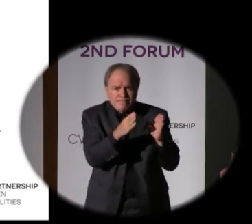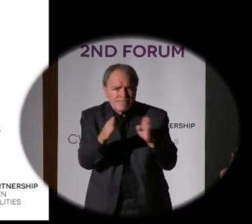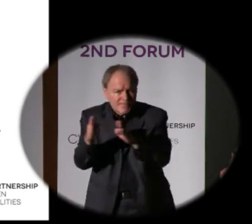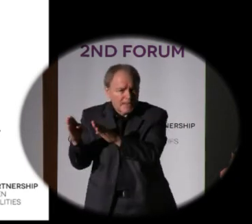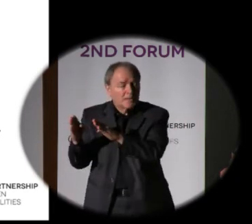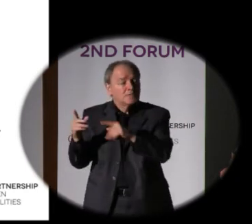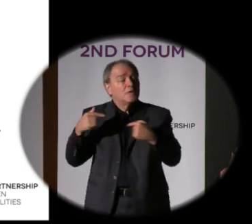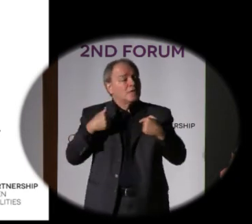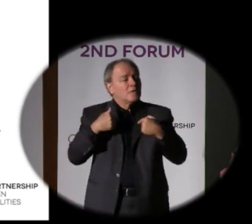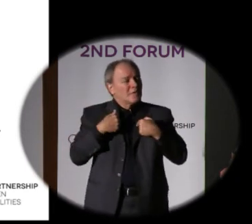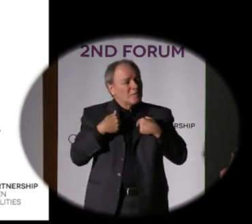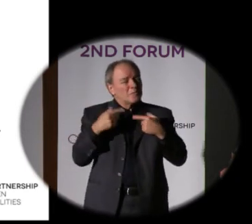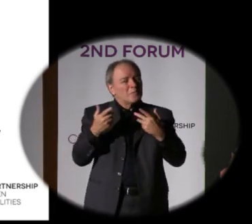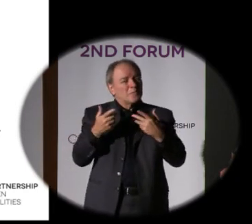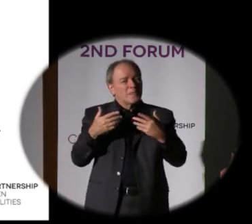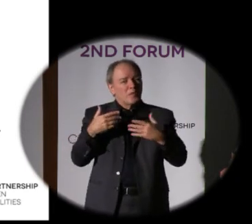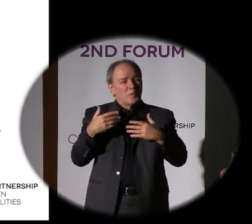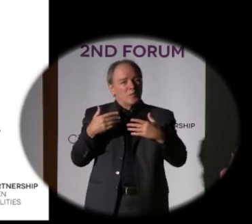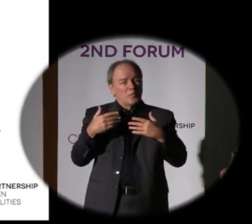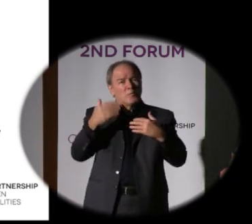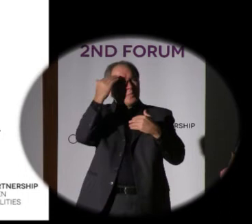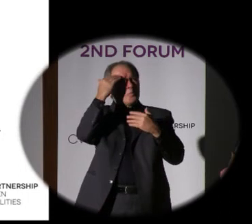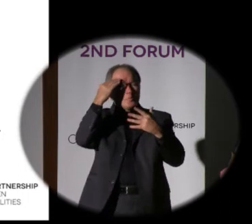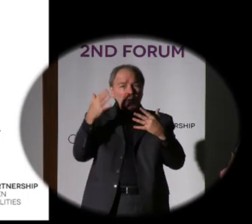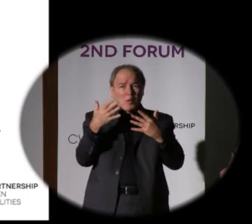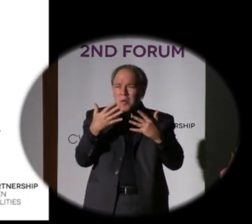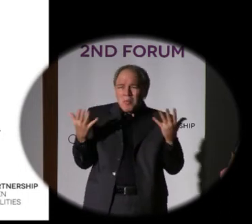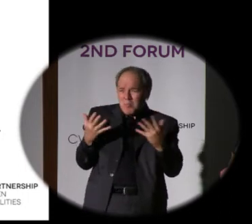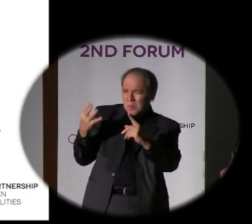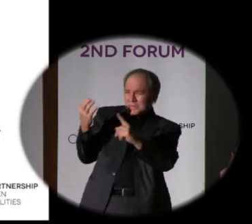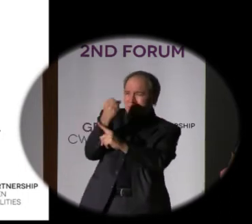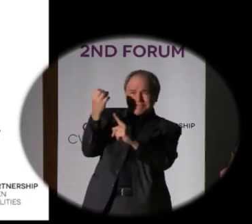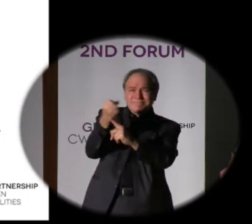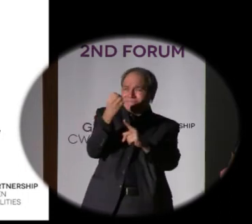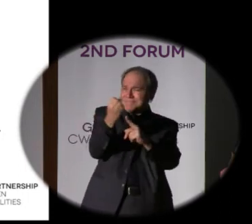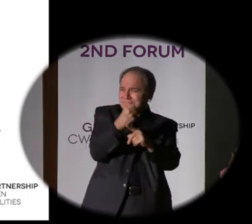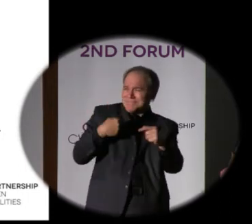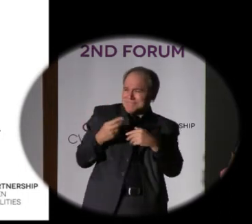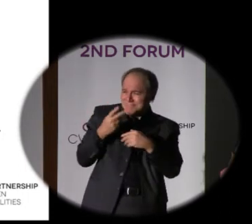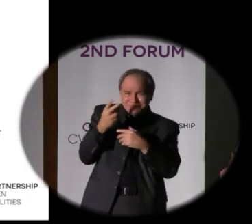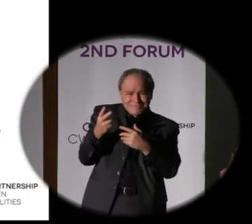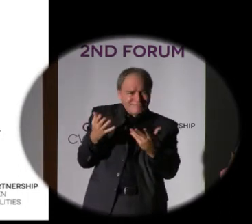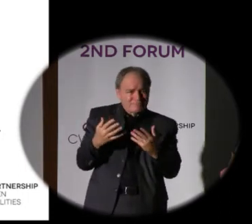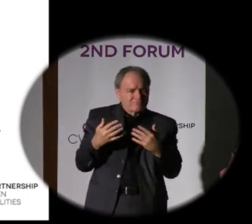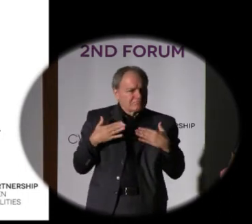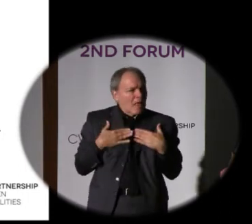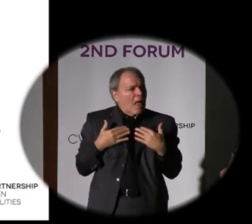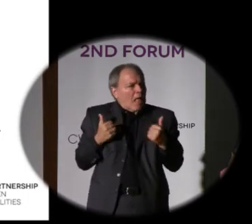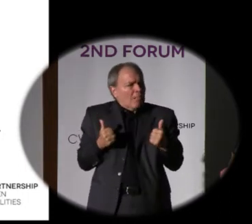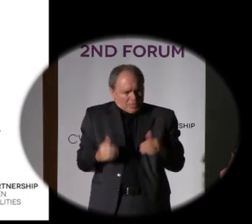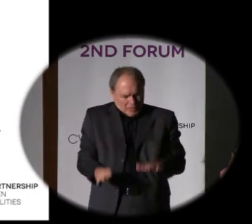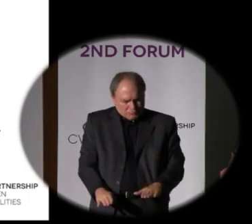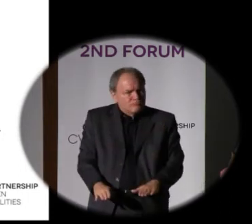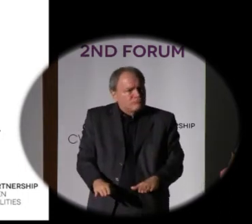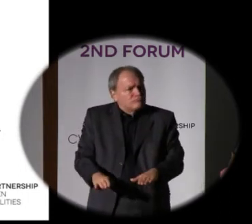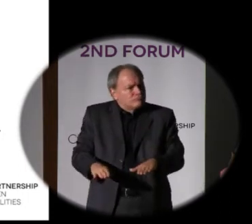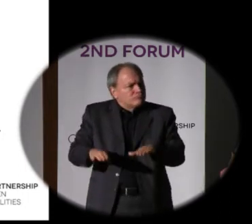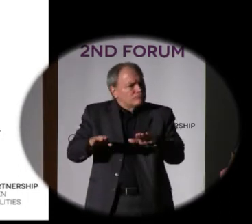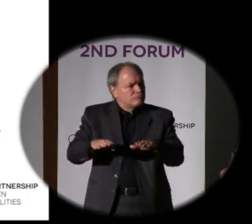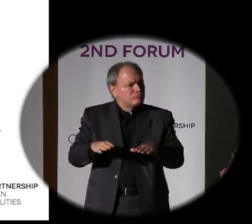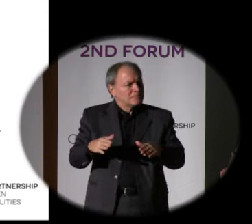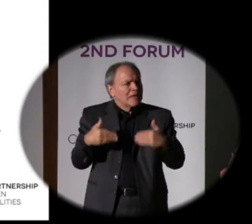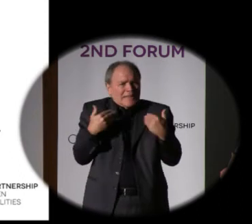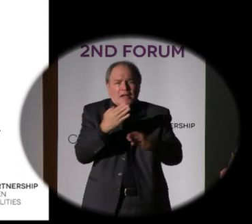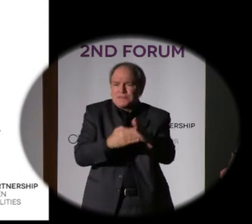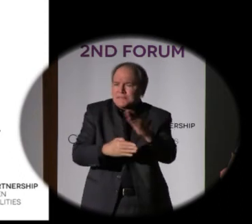practices. We know so much about what works, about how to foster healthy development of young children with disabilities and their families